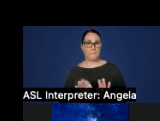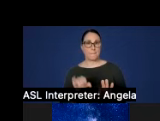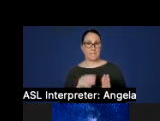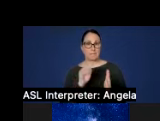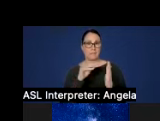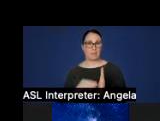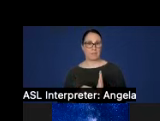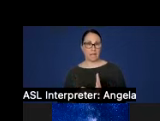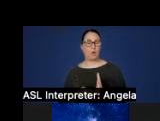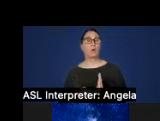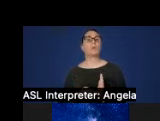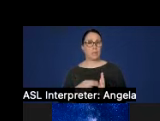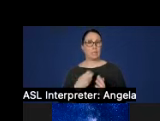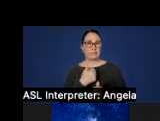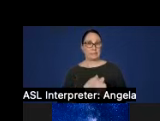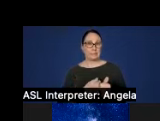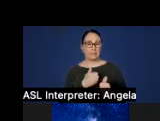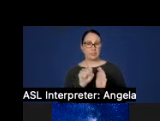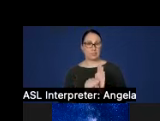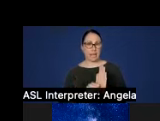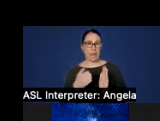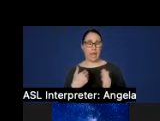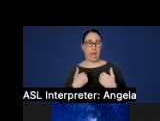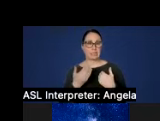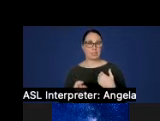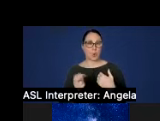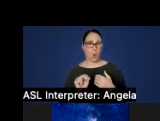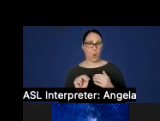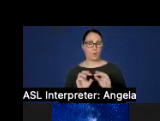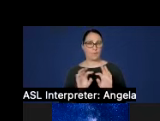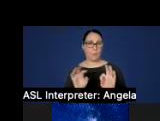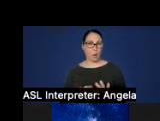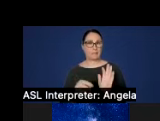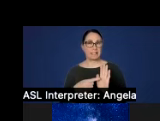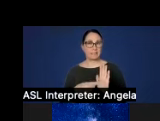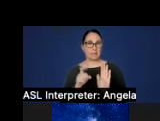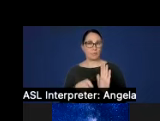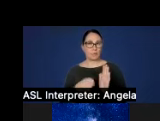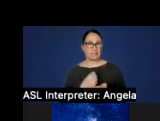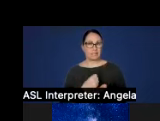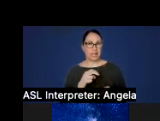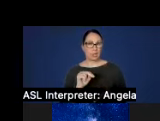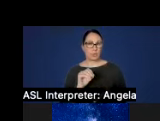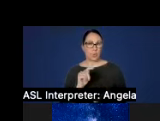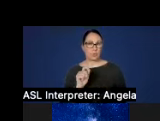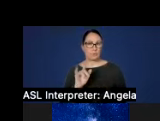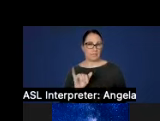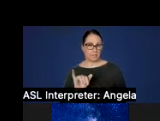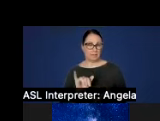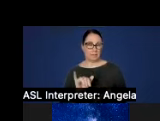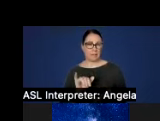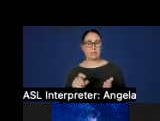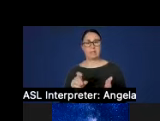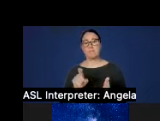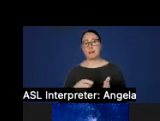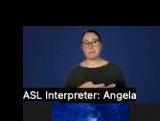each state does have its own form. Sometimes a notary is required, and so that might be something to discuss internally